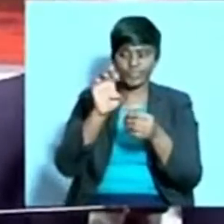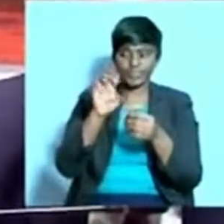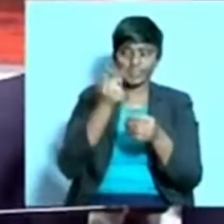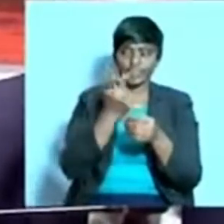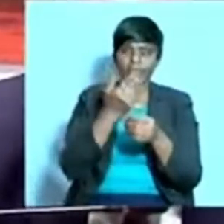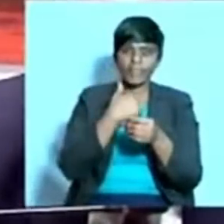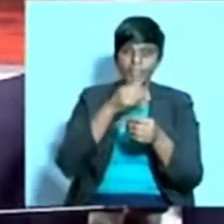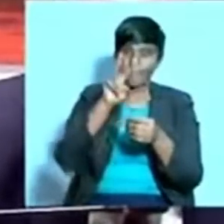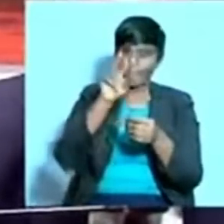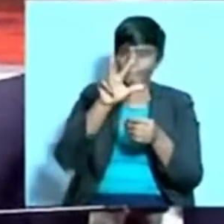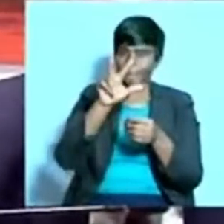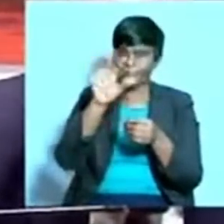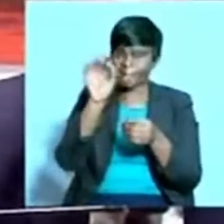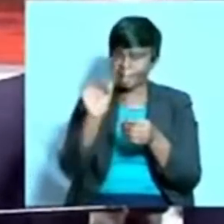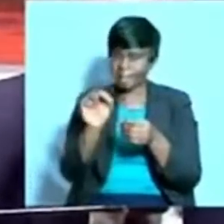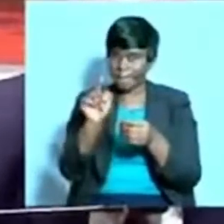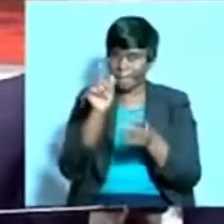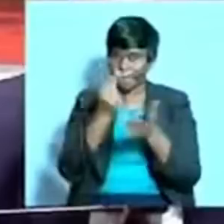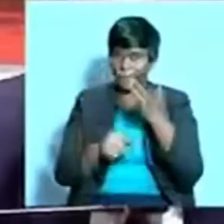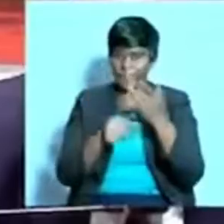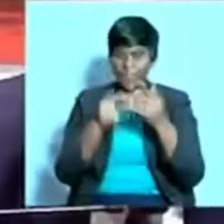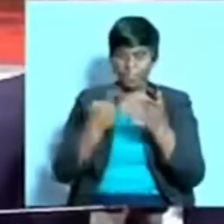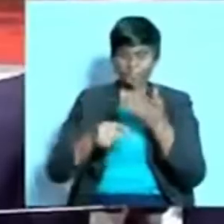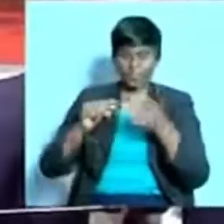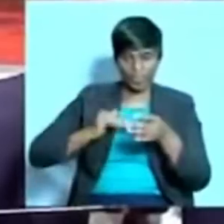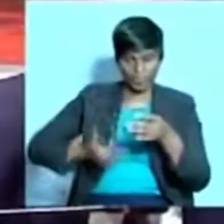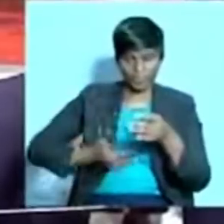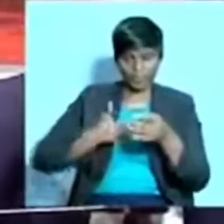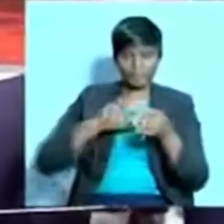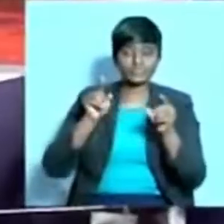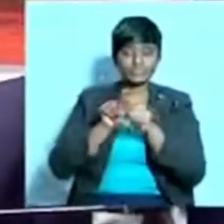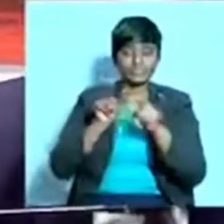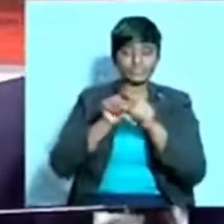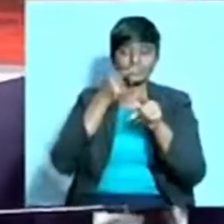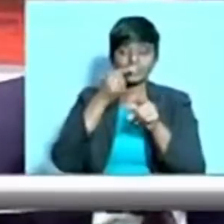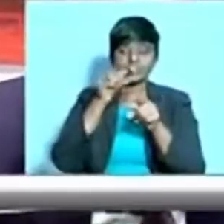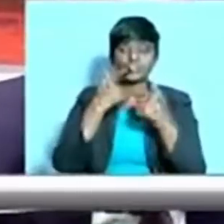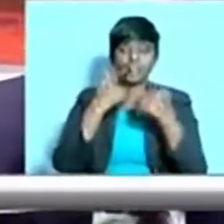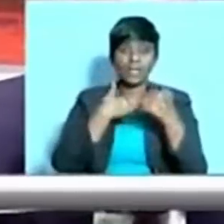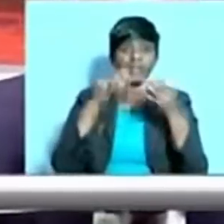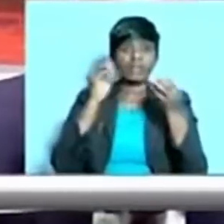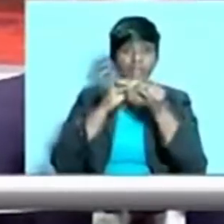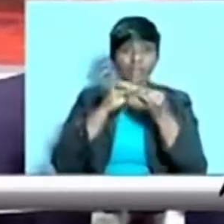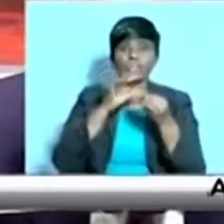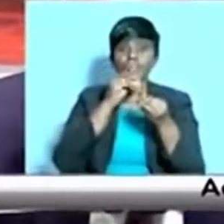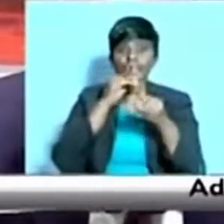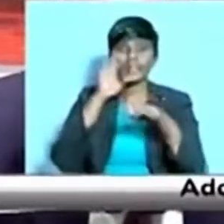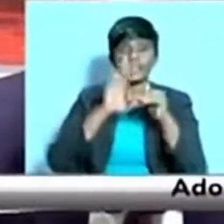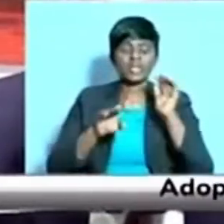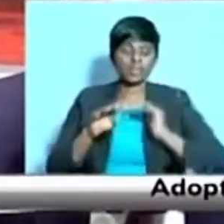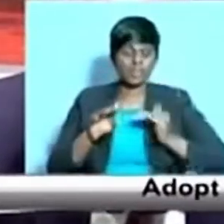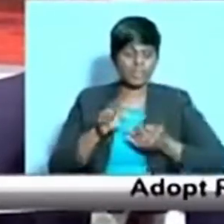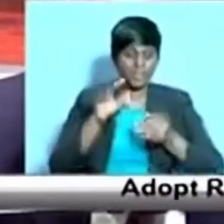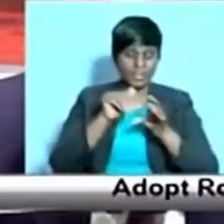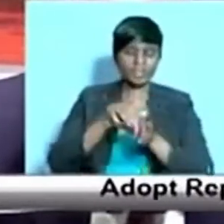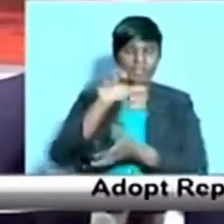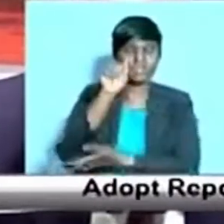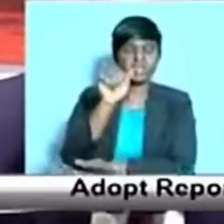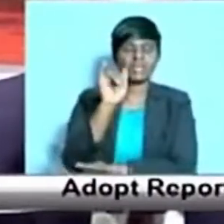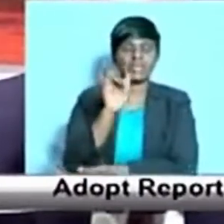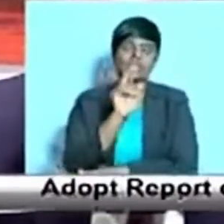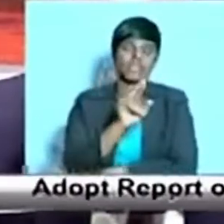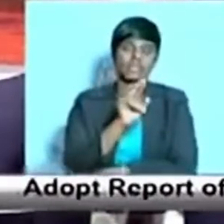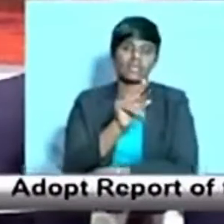only 23% that are female. This entails that there are more men than women in the artificial